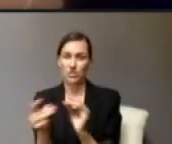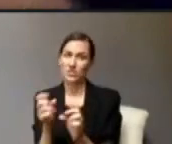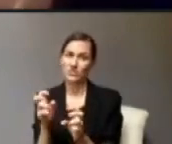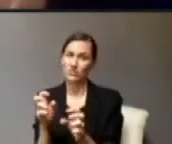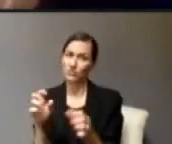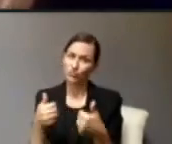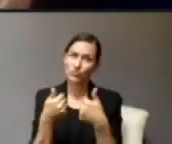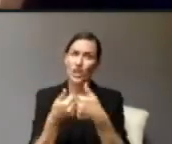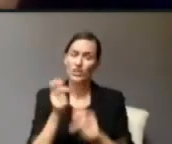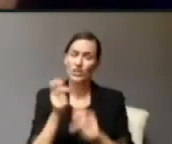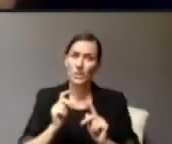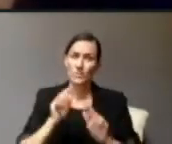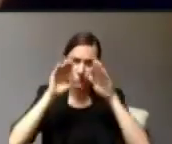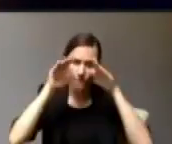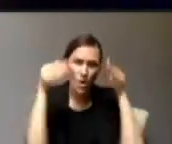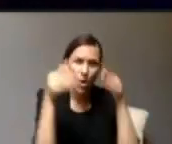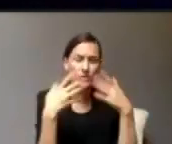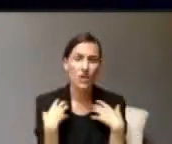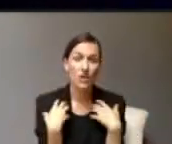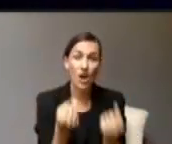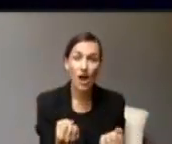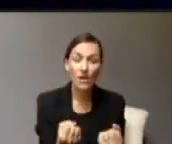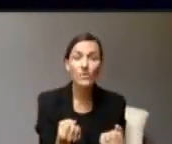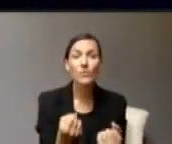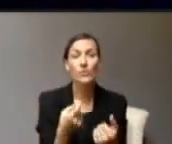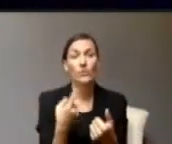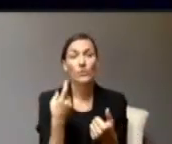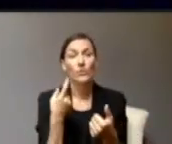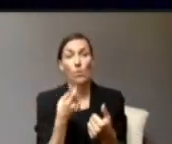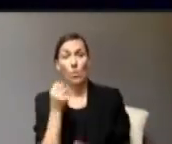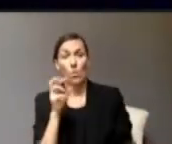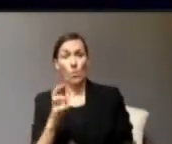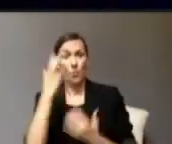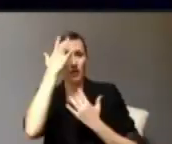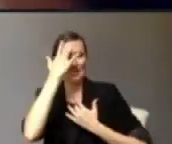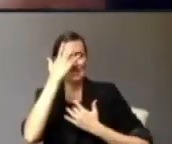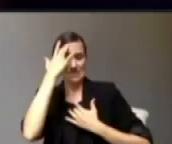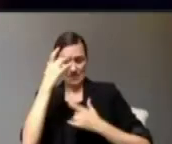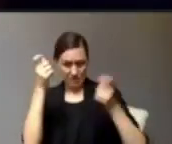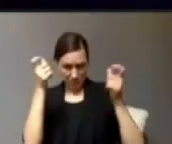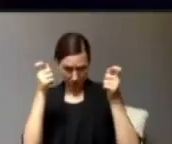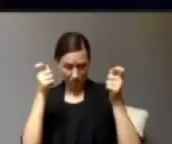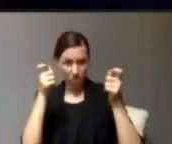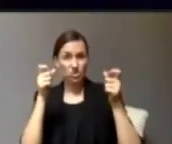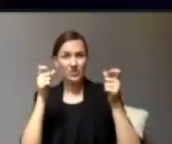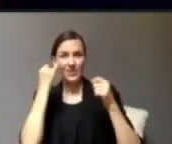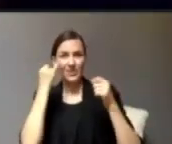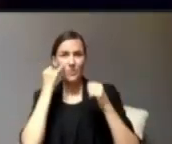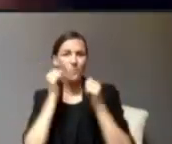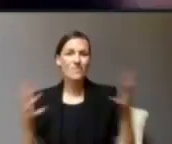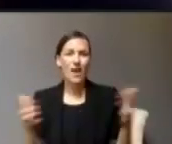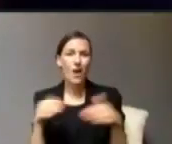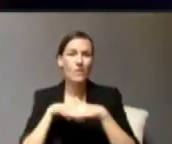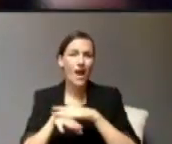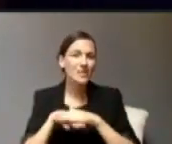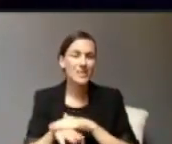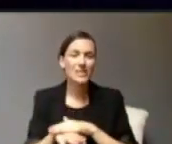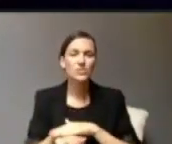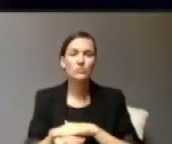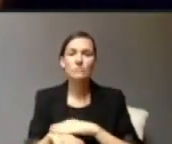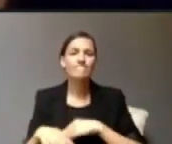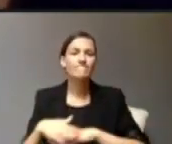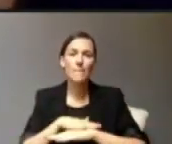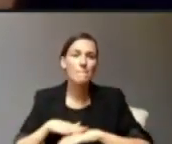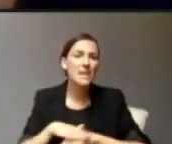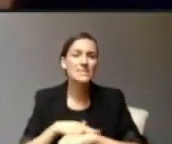for people to focus on their health or even their disease that they could perhaps manage when they don't have access to those basic